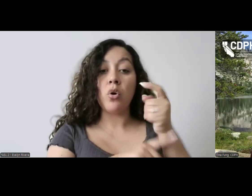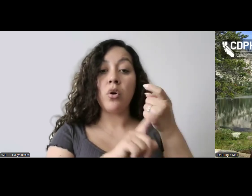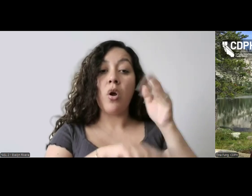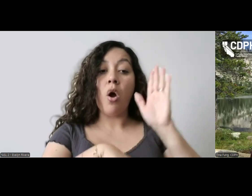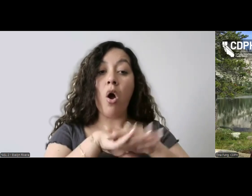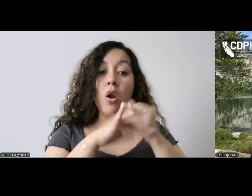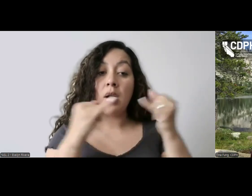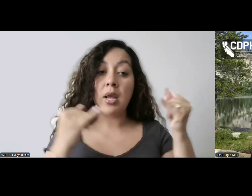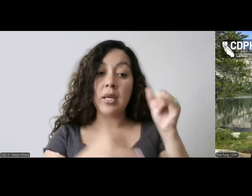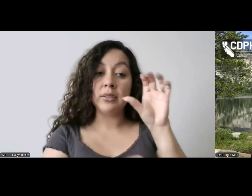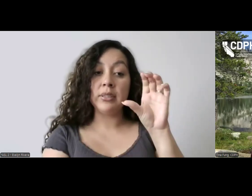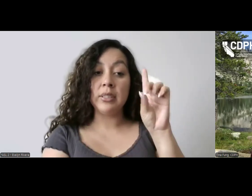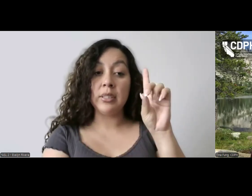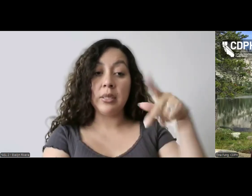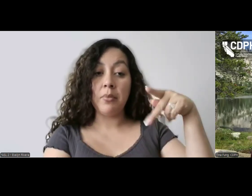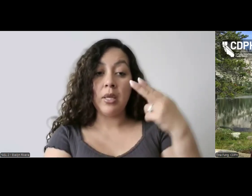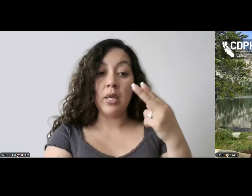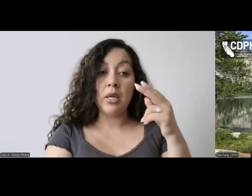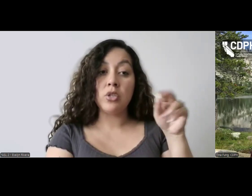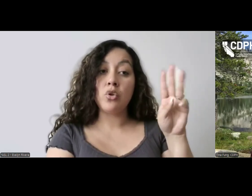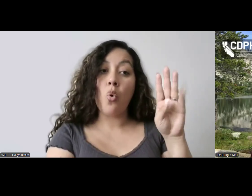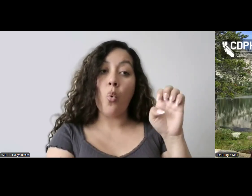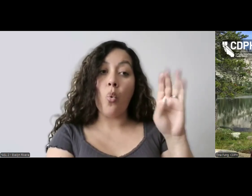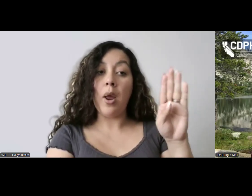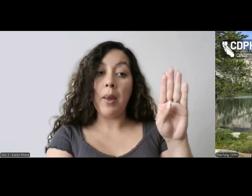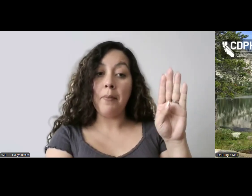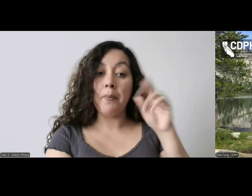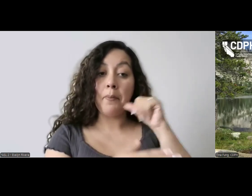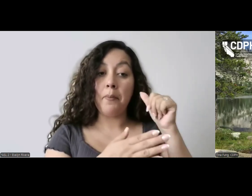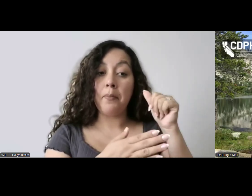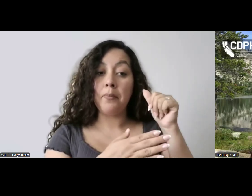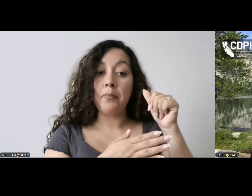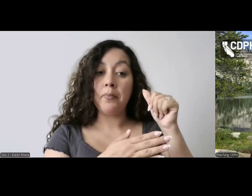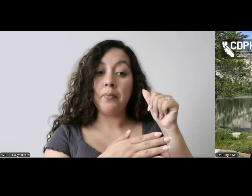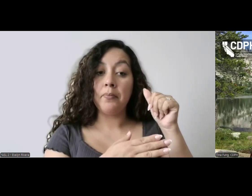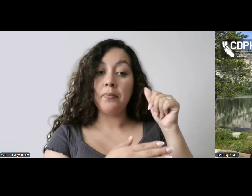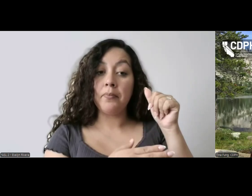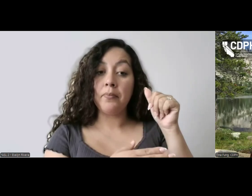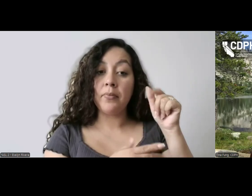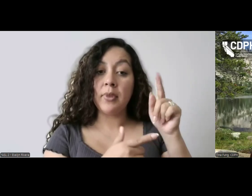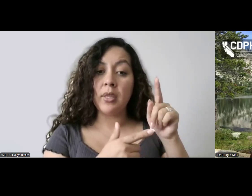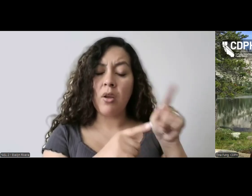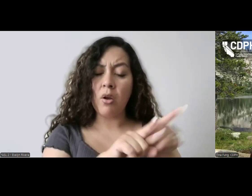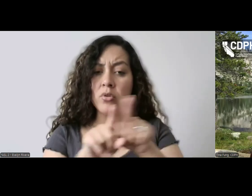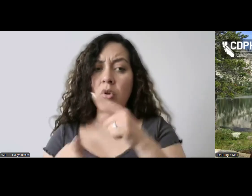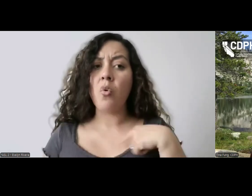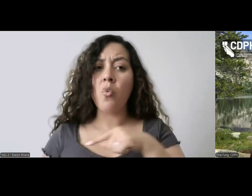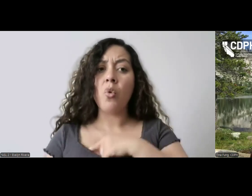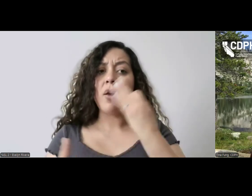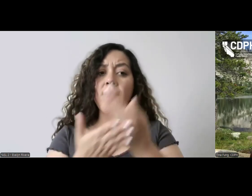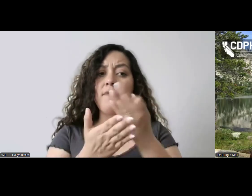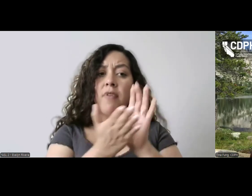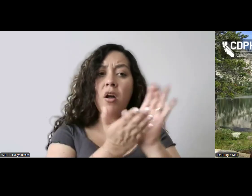link available in the chat box. We also fund 10 networks, the